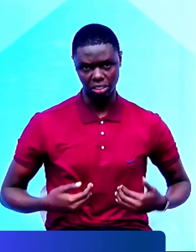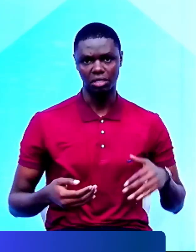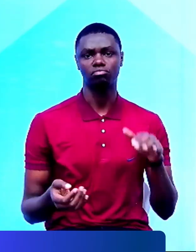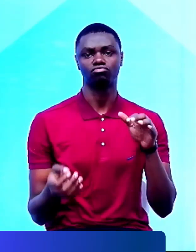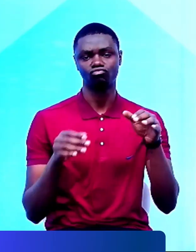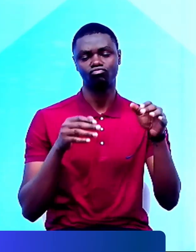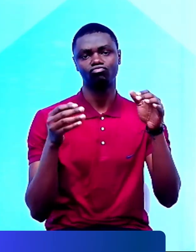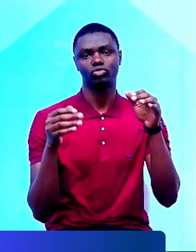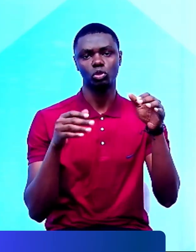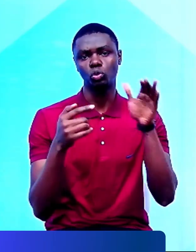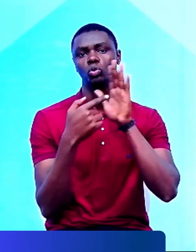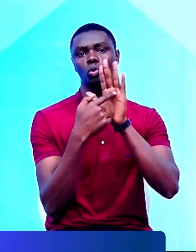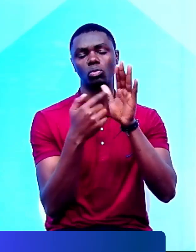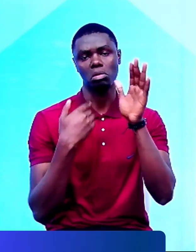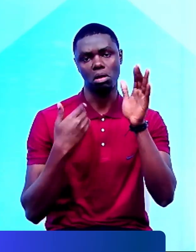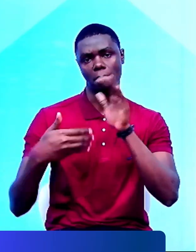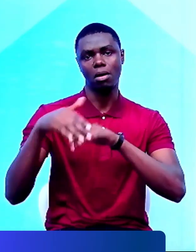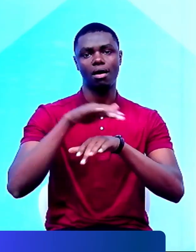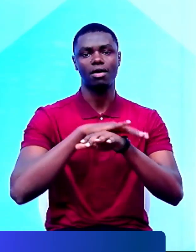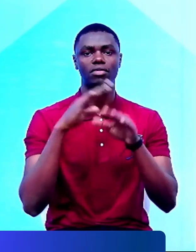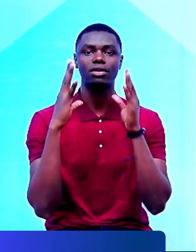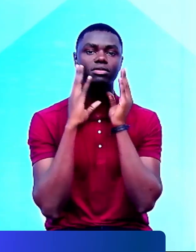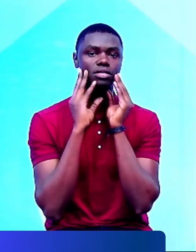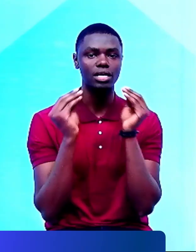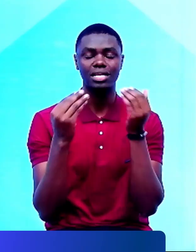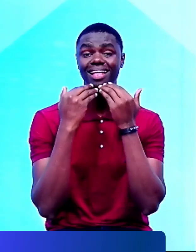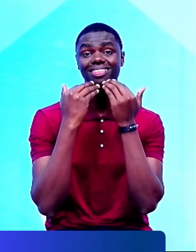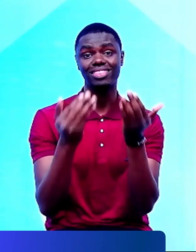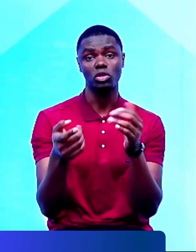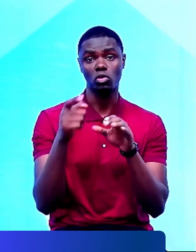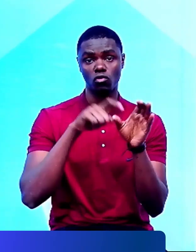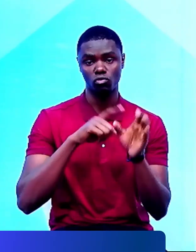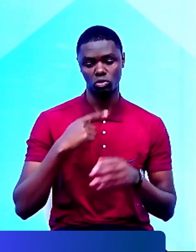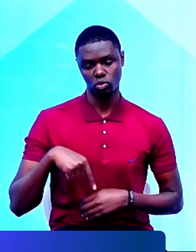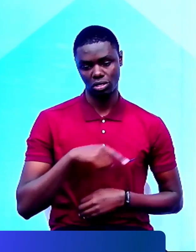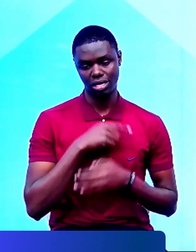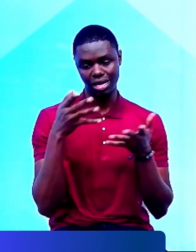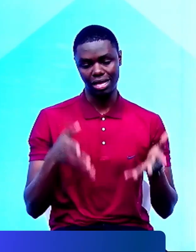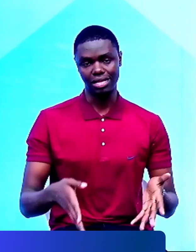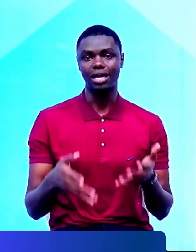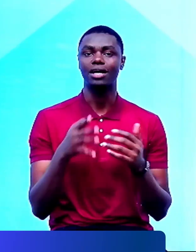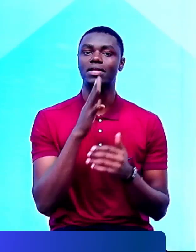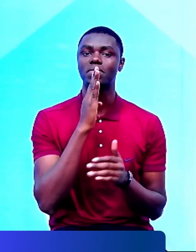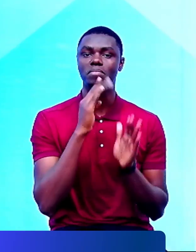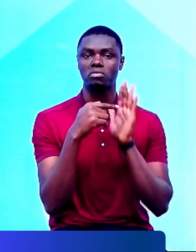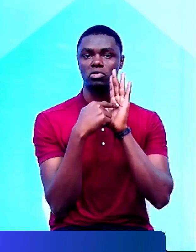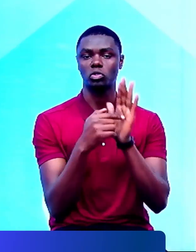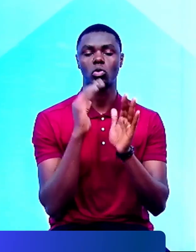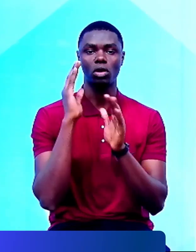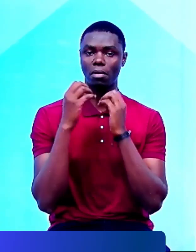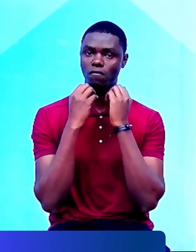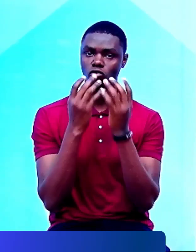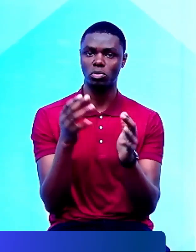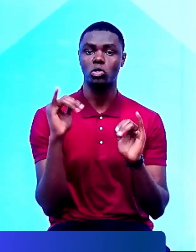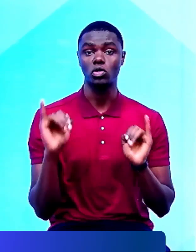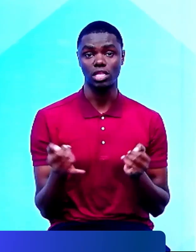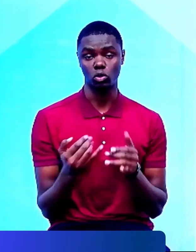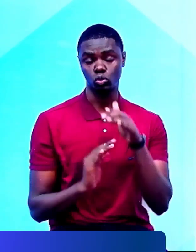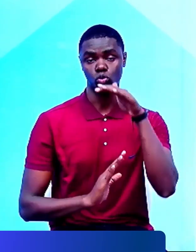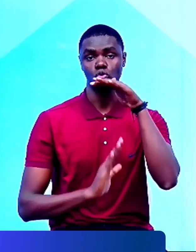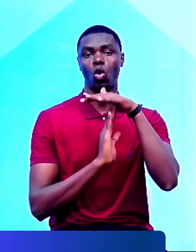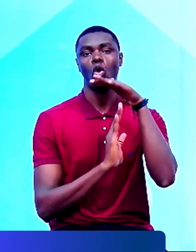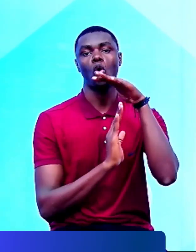Candy. I'm stepping in for Alan Hubbard. Thank you so much for joining us here on the Breakfast Show. We will be informing you the news-making